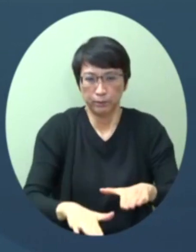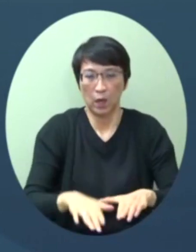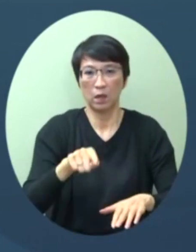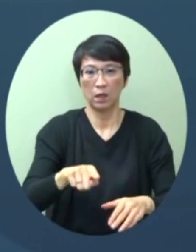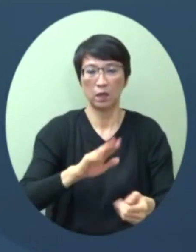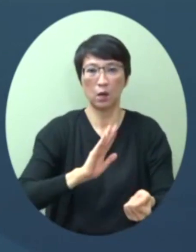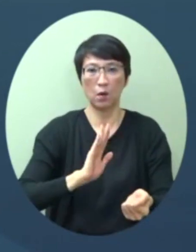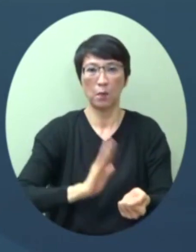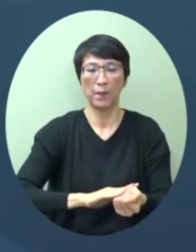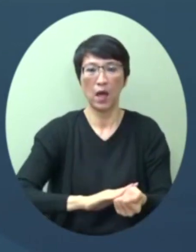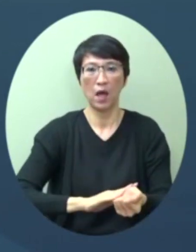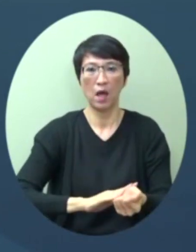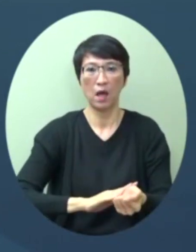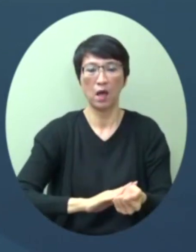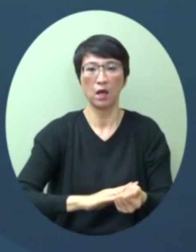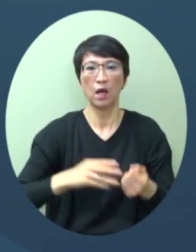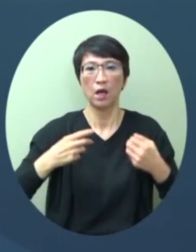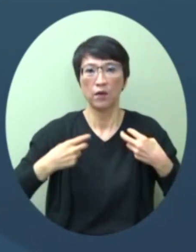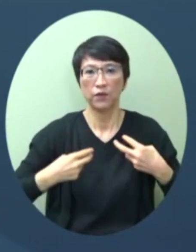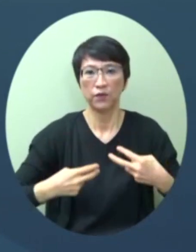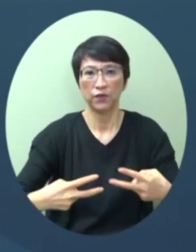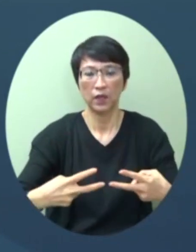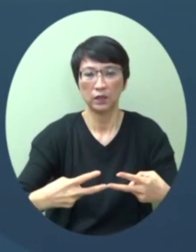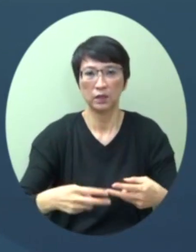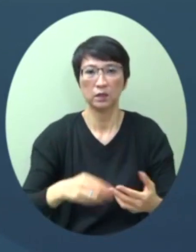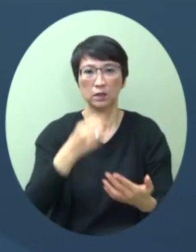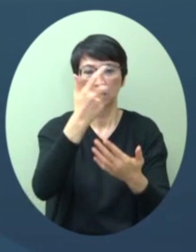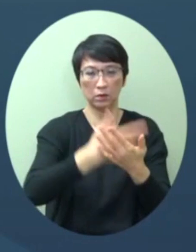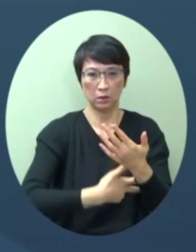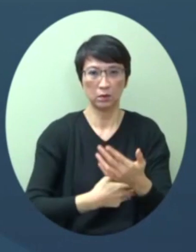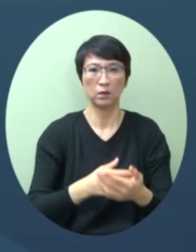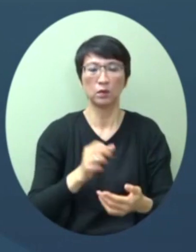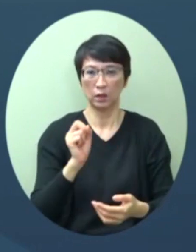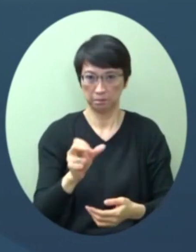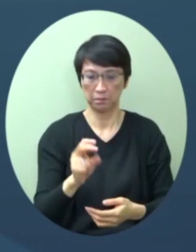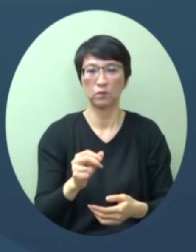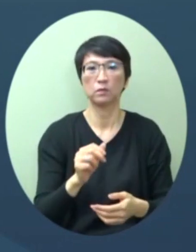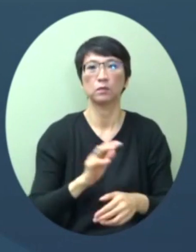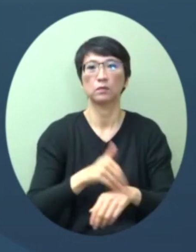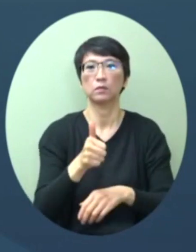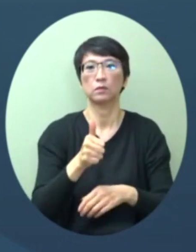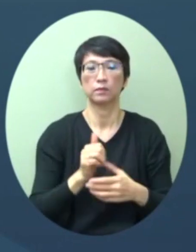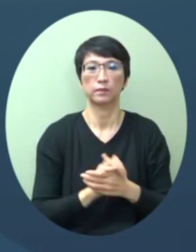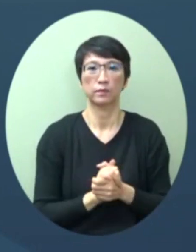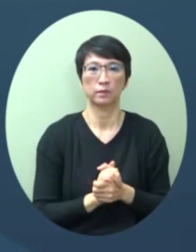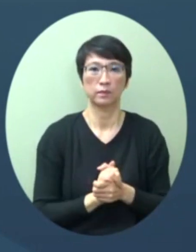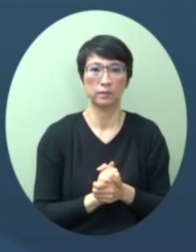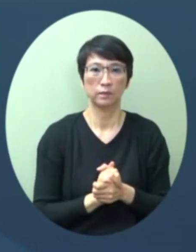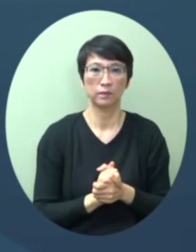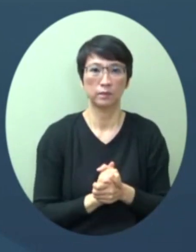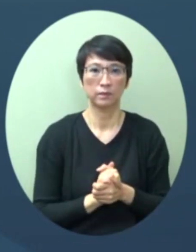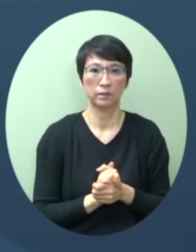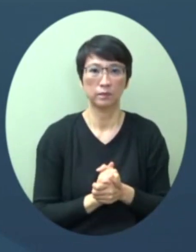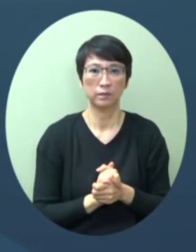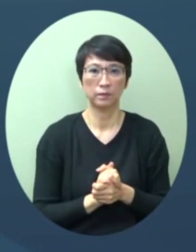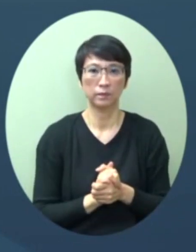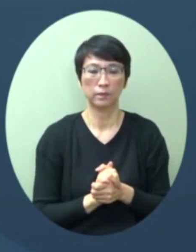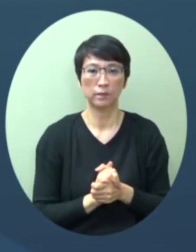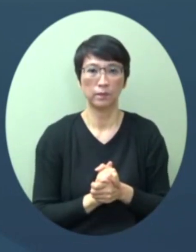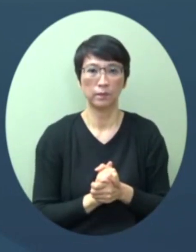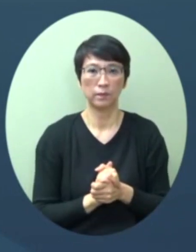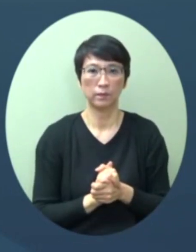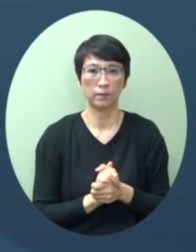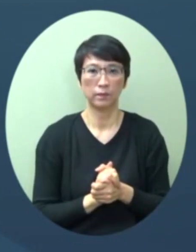the problem we are facing is given the magnitude the pace and the severity